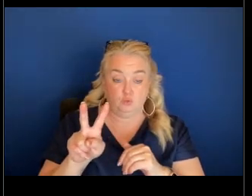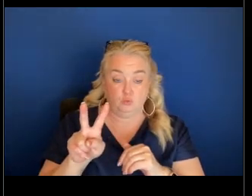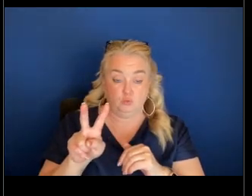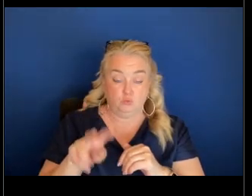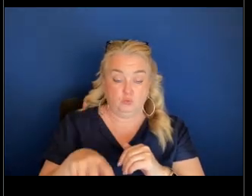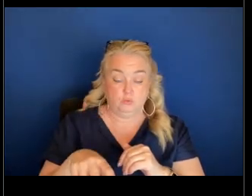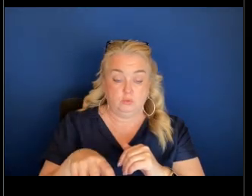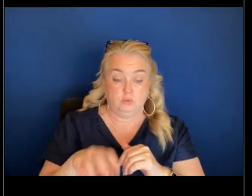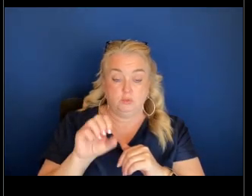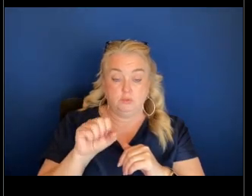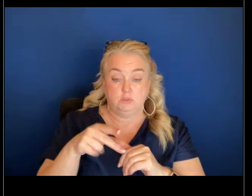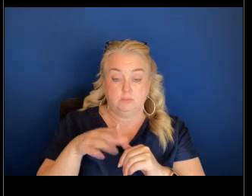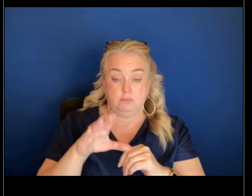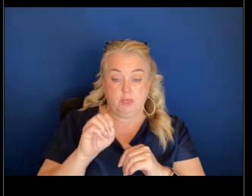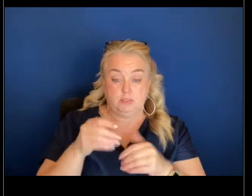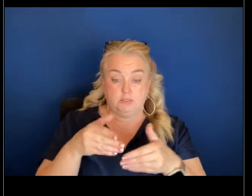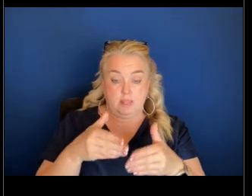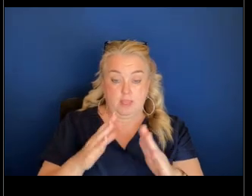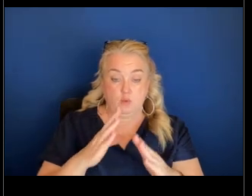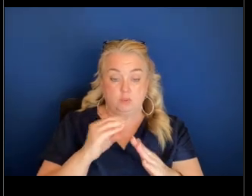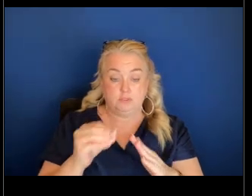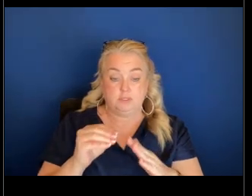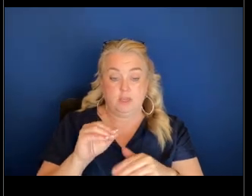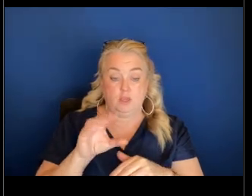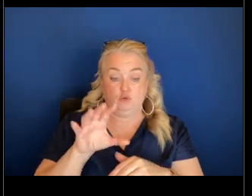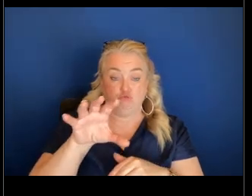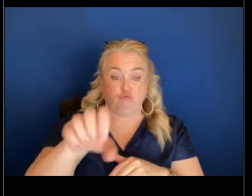Space Allowances and Reach Ranges,